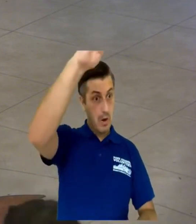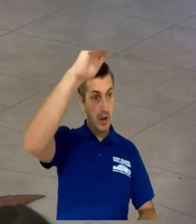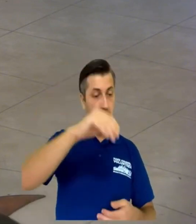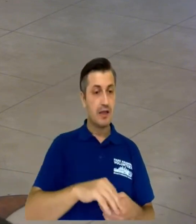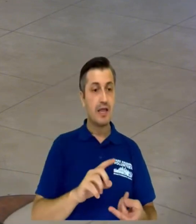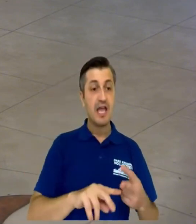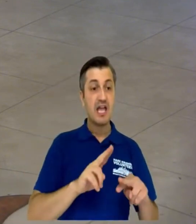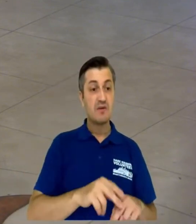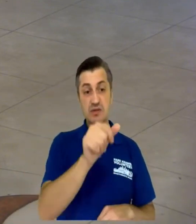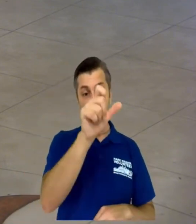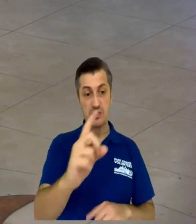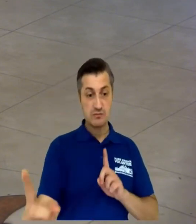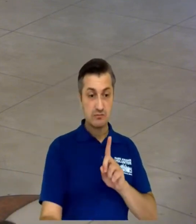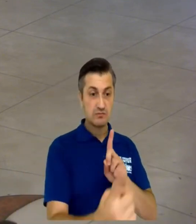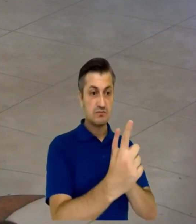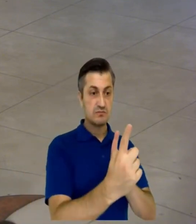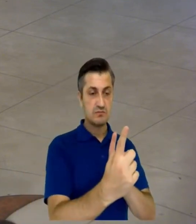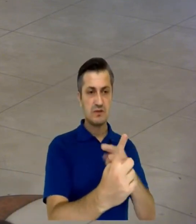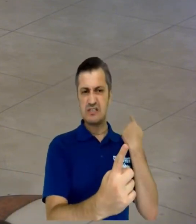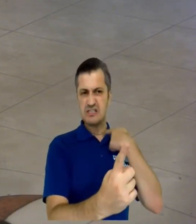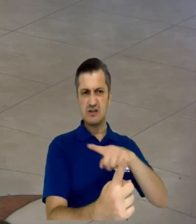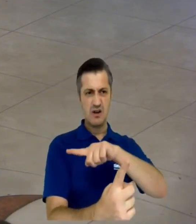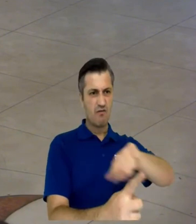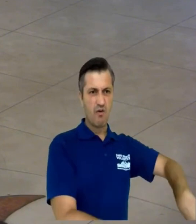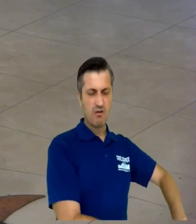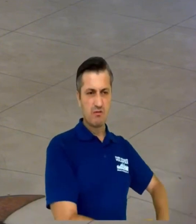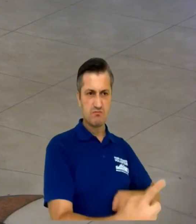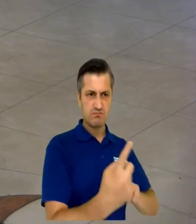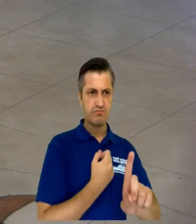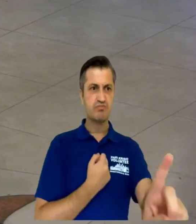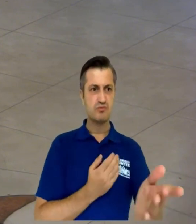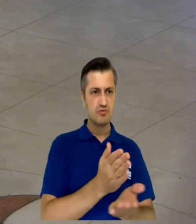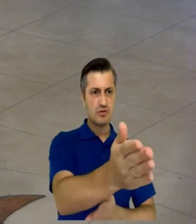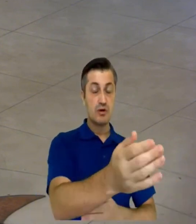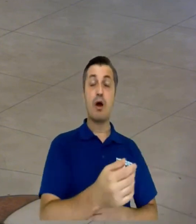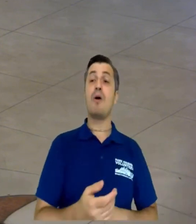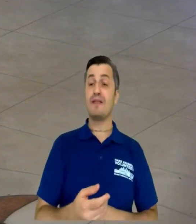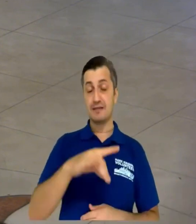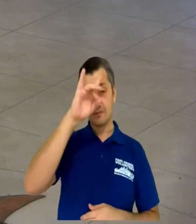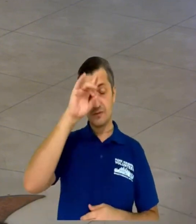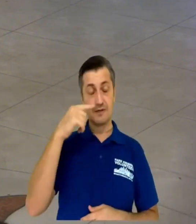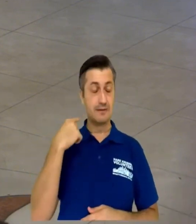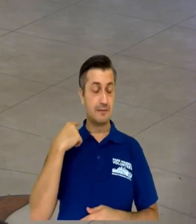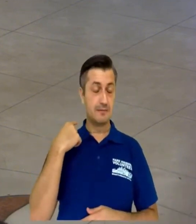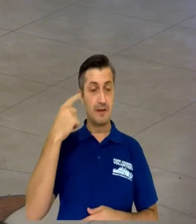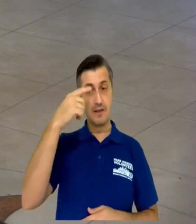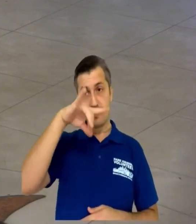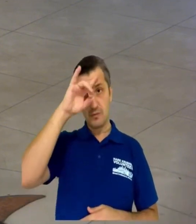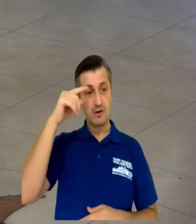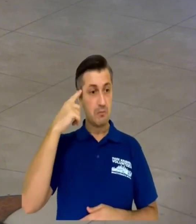my way, I will eradicate them, right? So this is how people are. And I will become